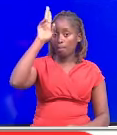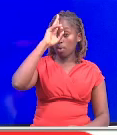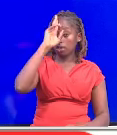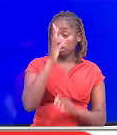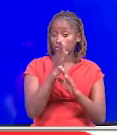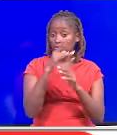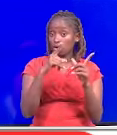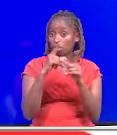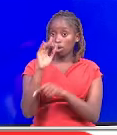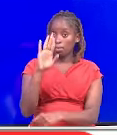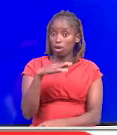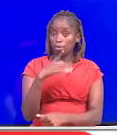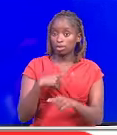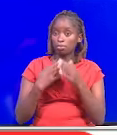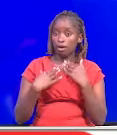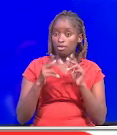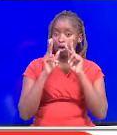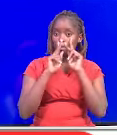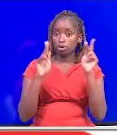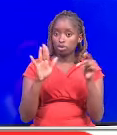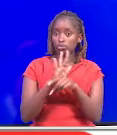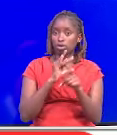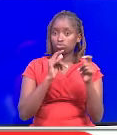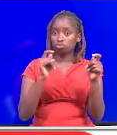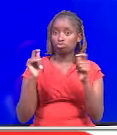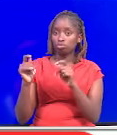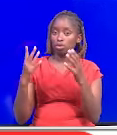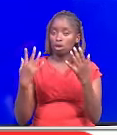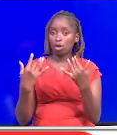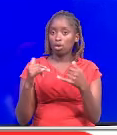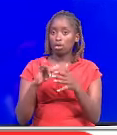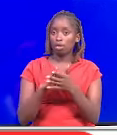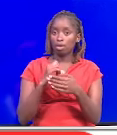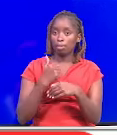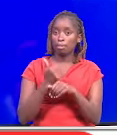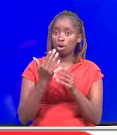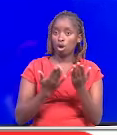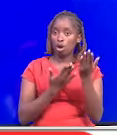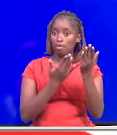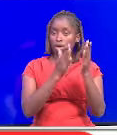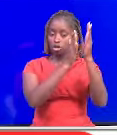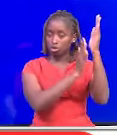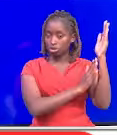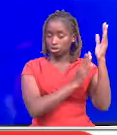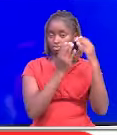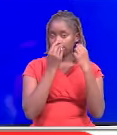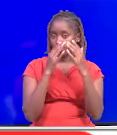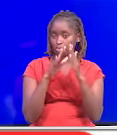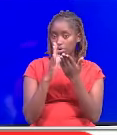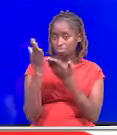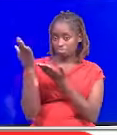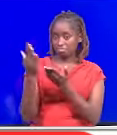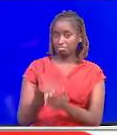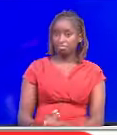to Parliament during the peaceful demos that saw police officers offering security. Mike Kagongo